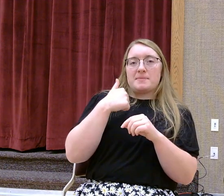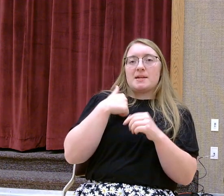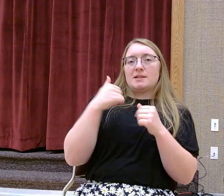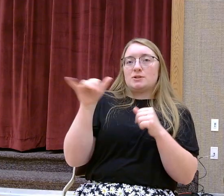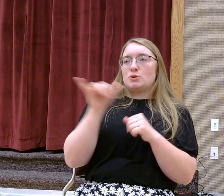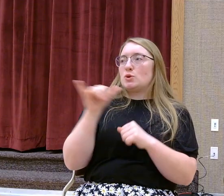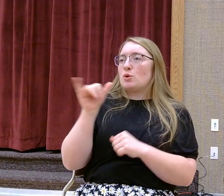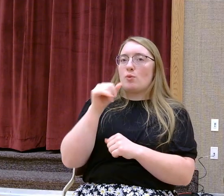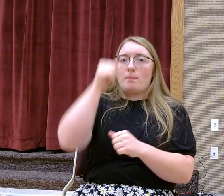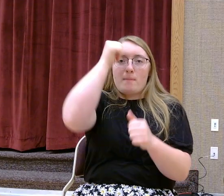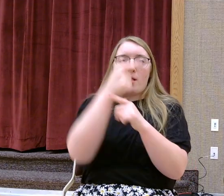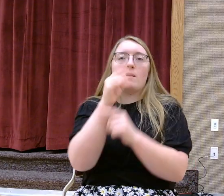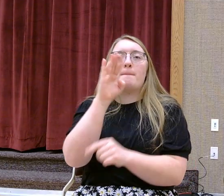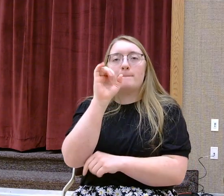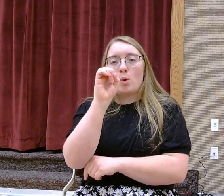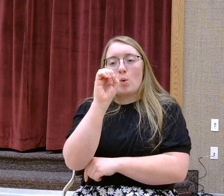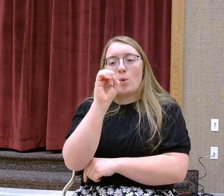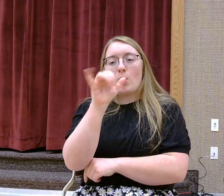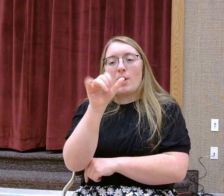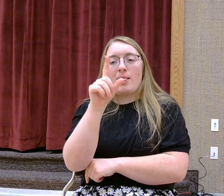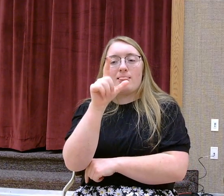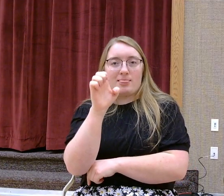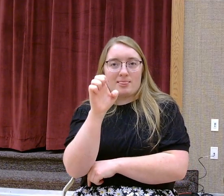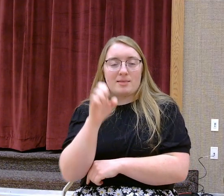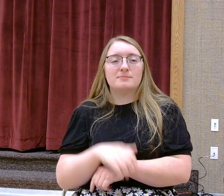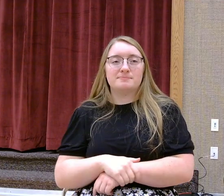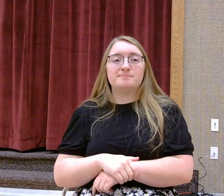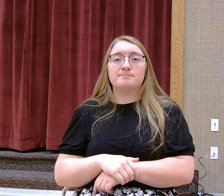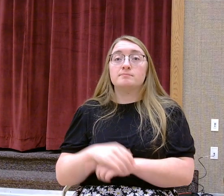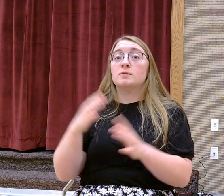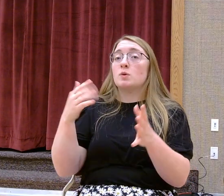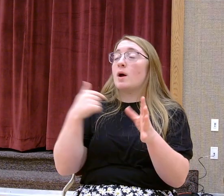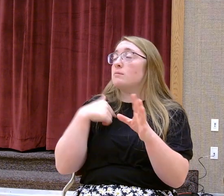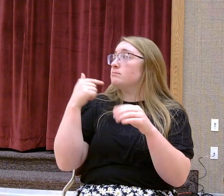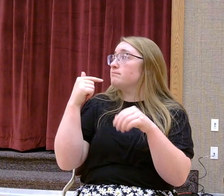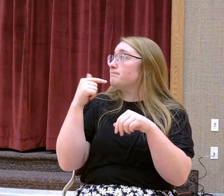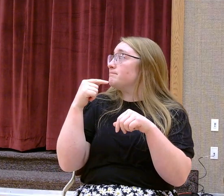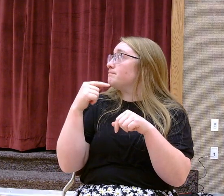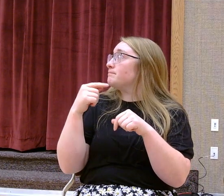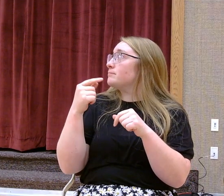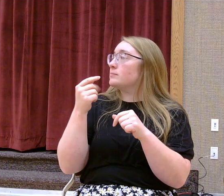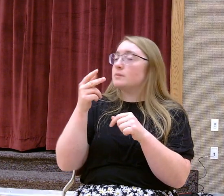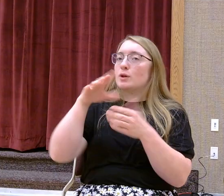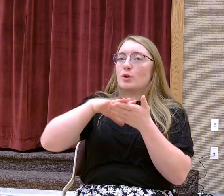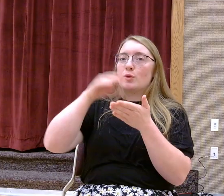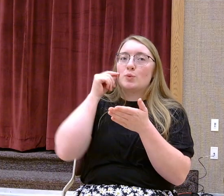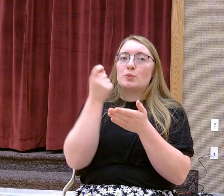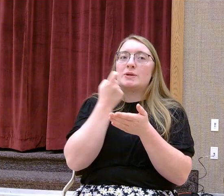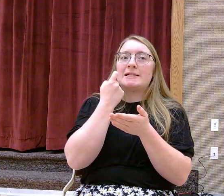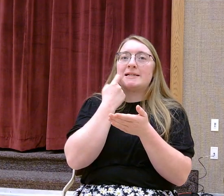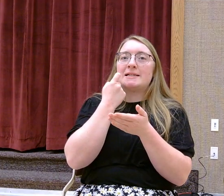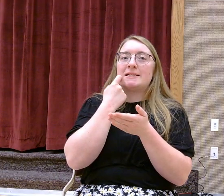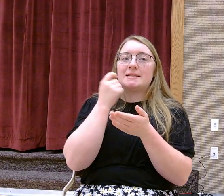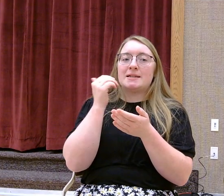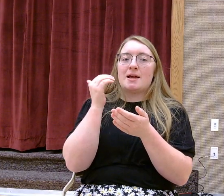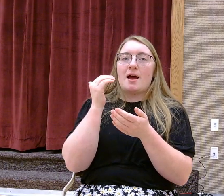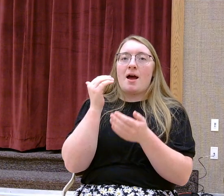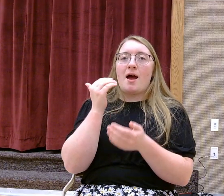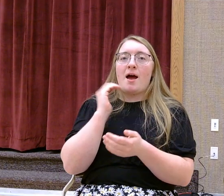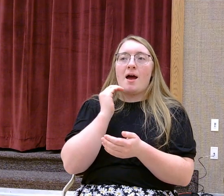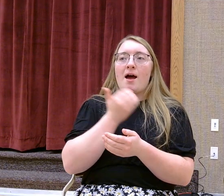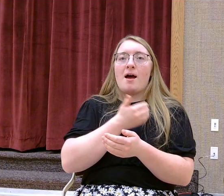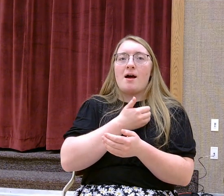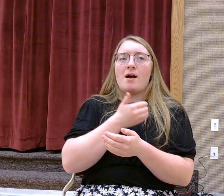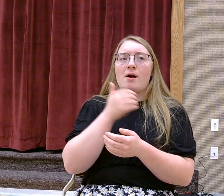Okay. One thing that I will mention is I found out just a few nights ago that our previous presenter, he went